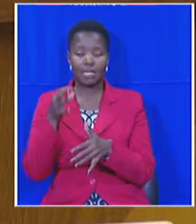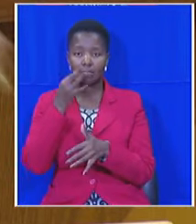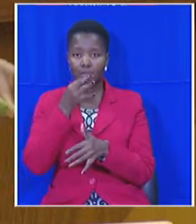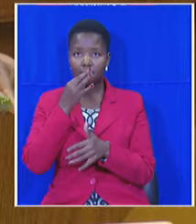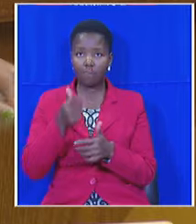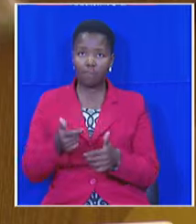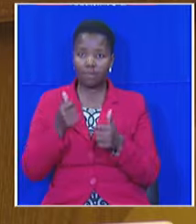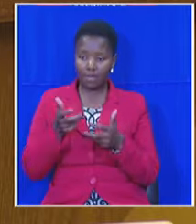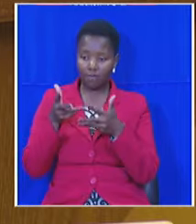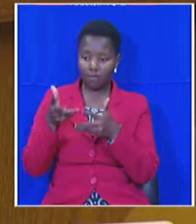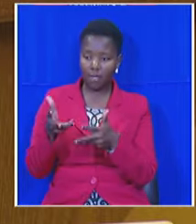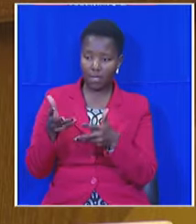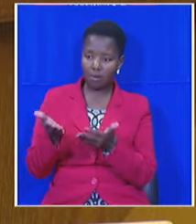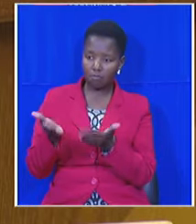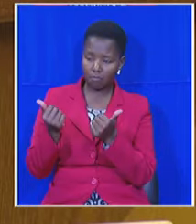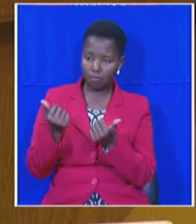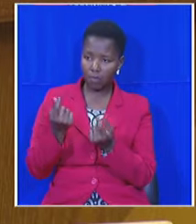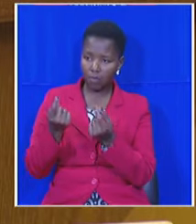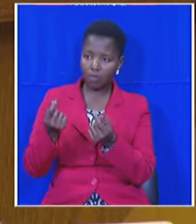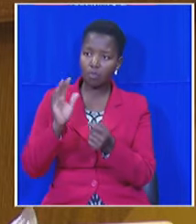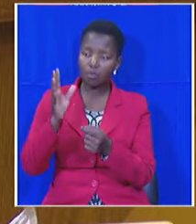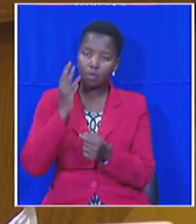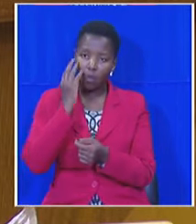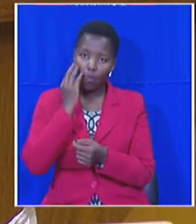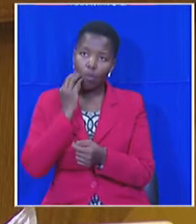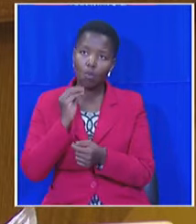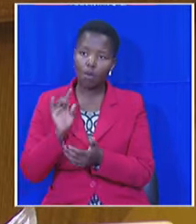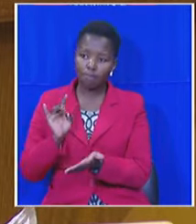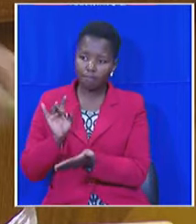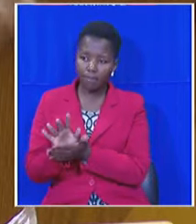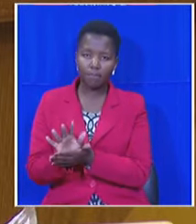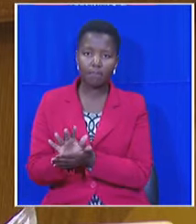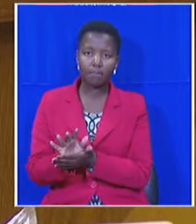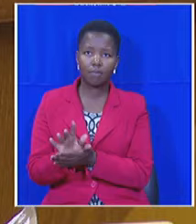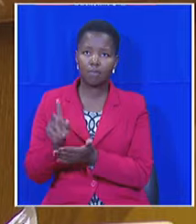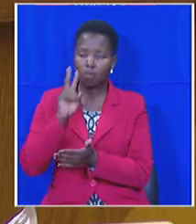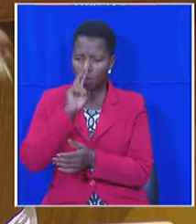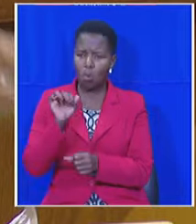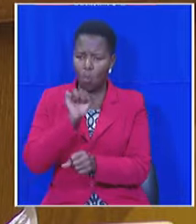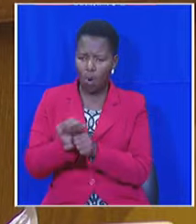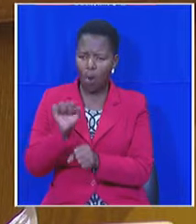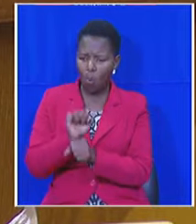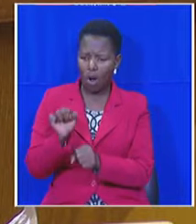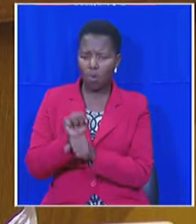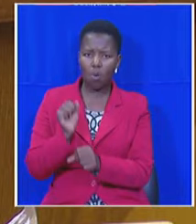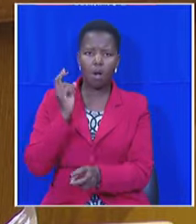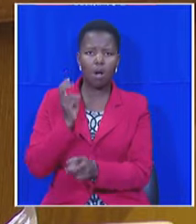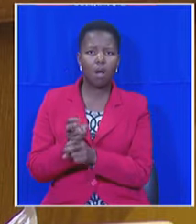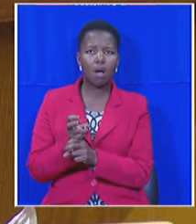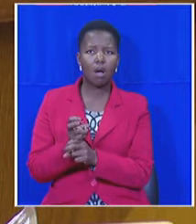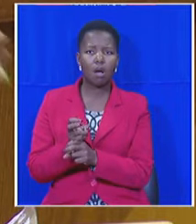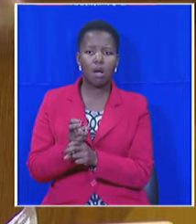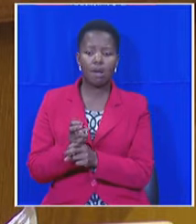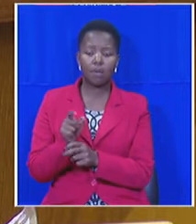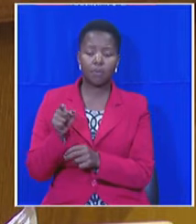baqala baguga niyabaxosha lapha emaplazini niyabahlukumeza in such a way that uma banabantwana bana